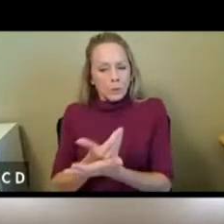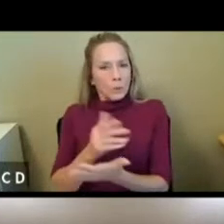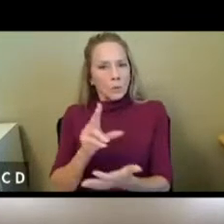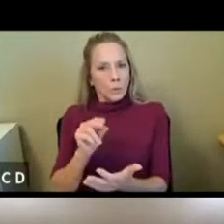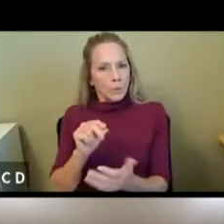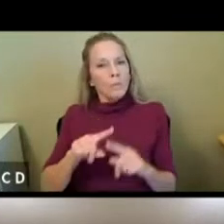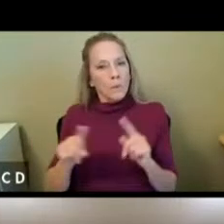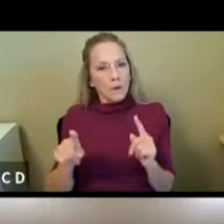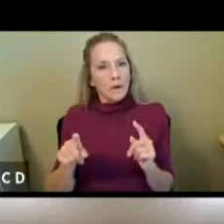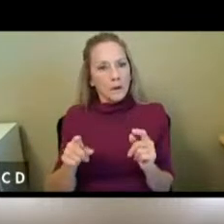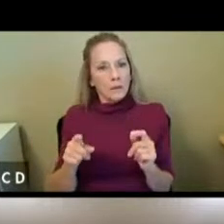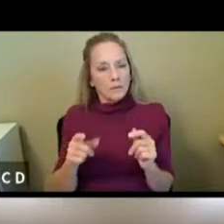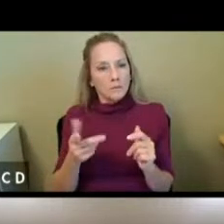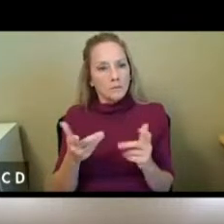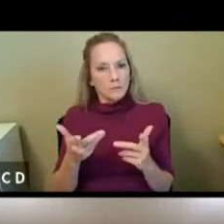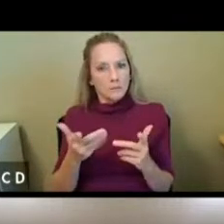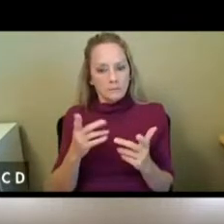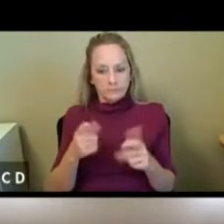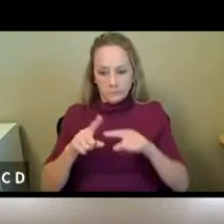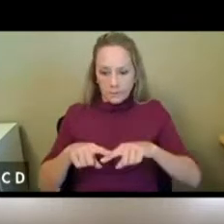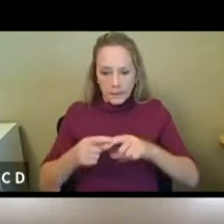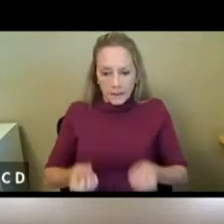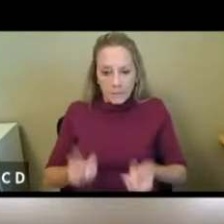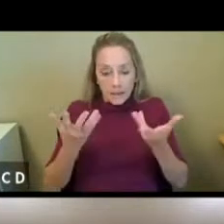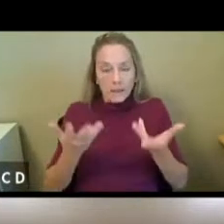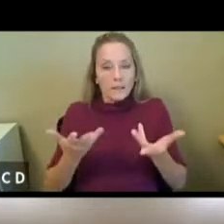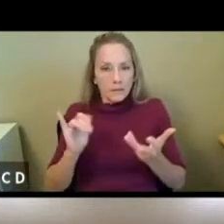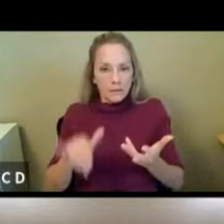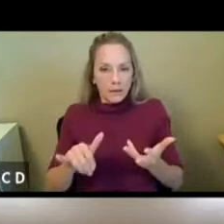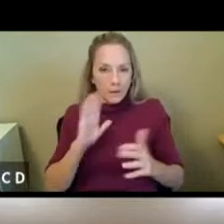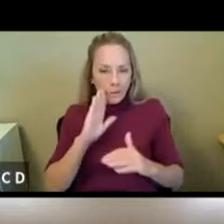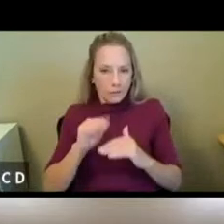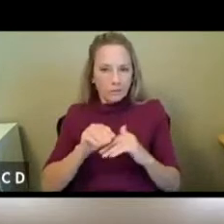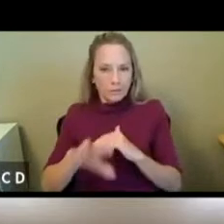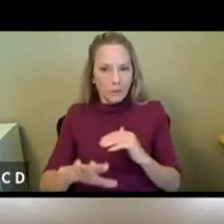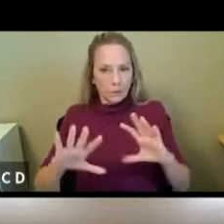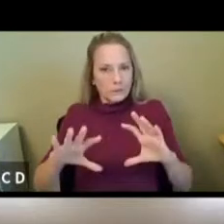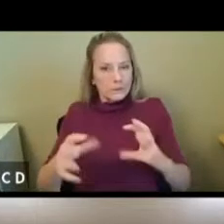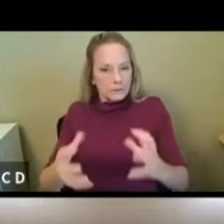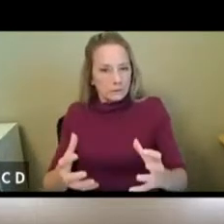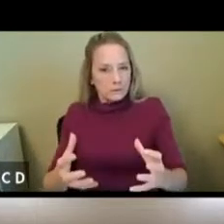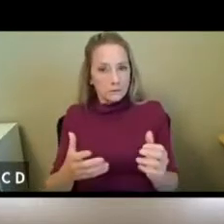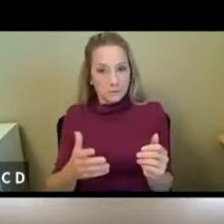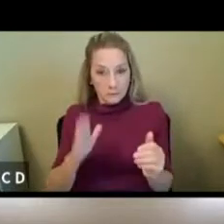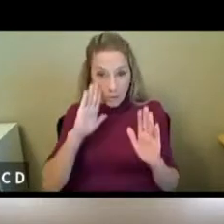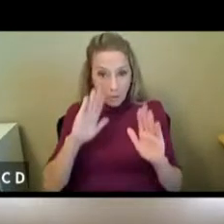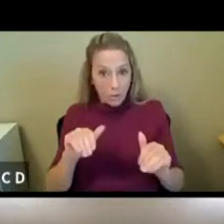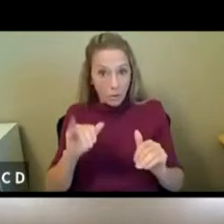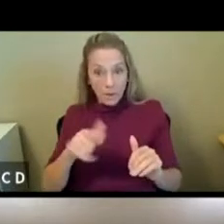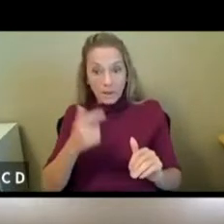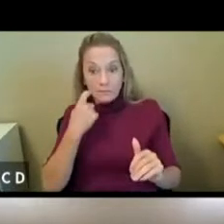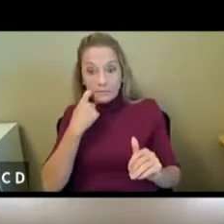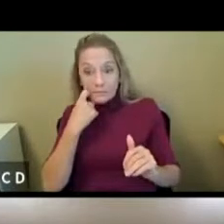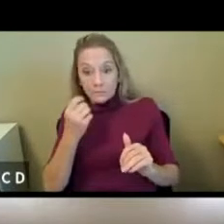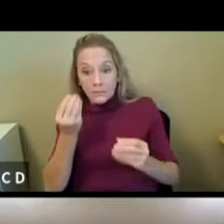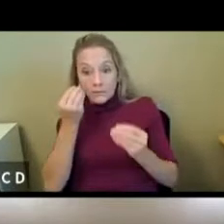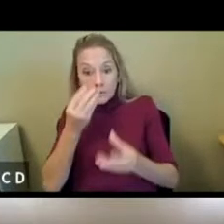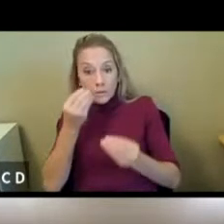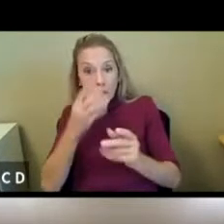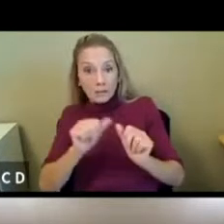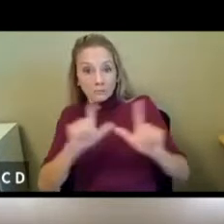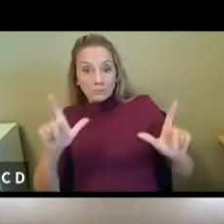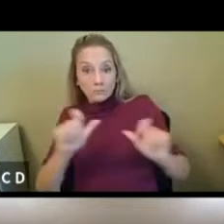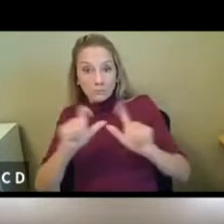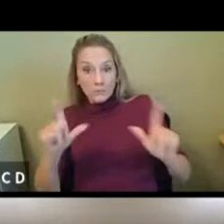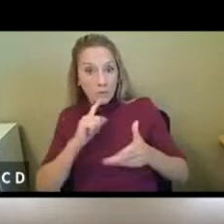certainly have an impact. And so I'll be happy to, I hope that was helpful. I'll be happy to answer any